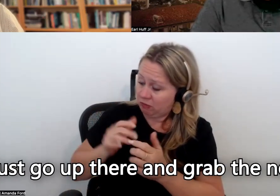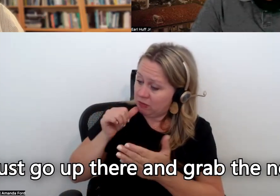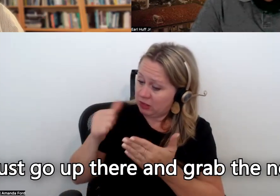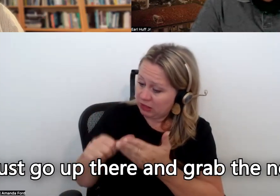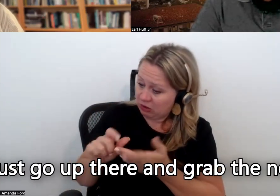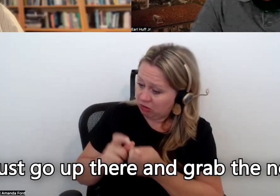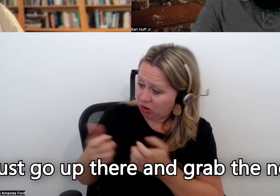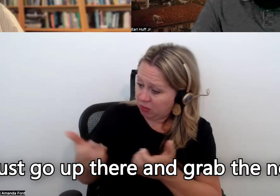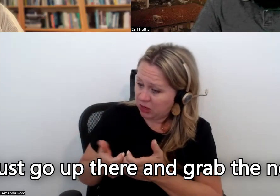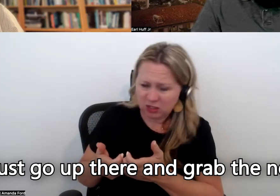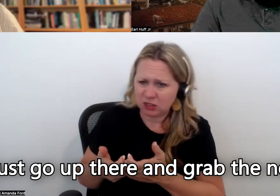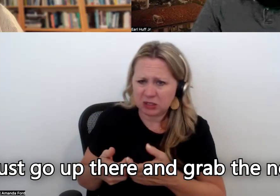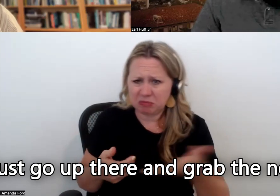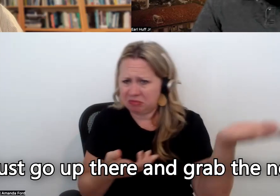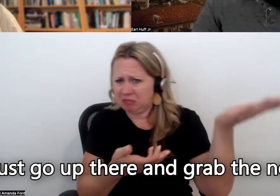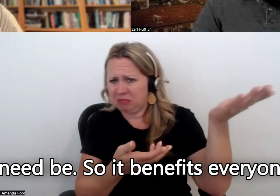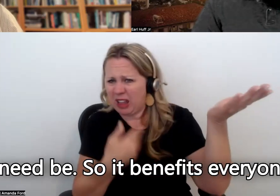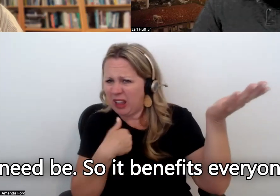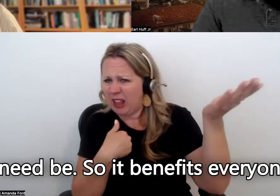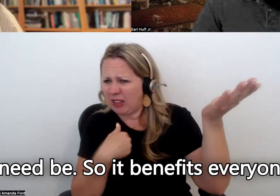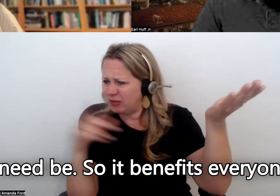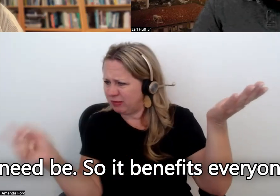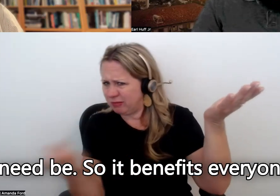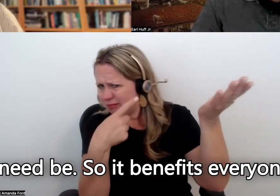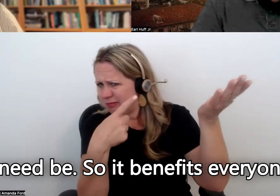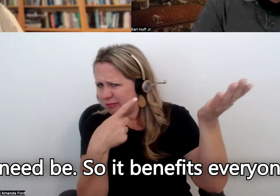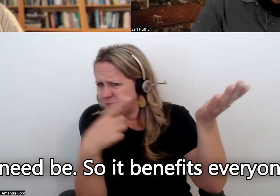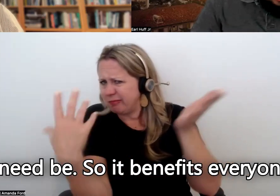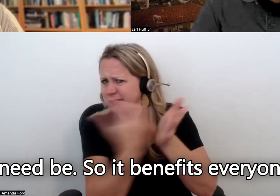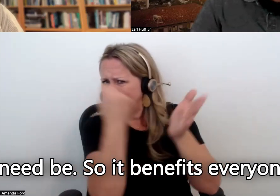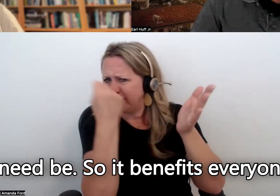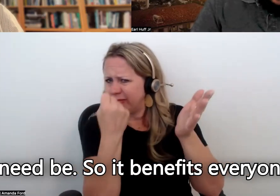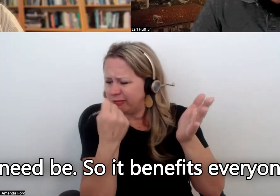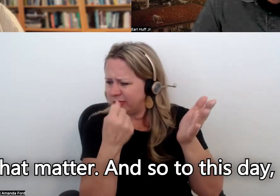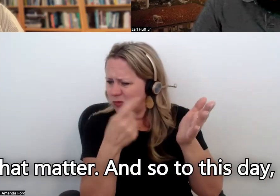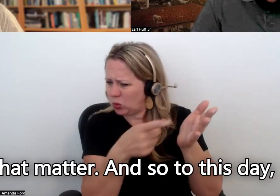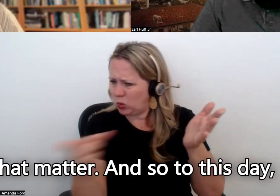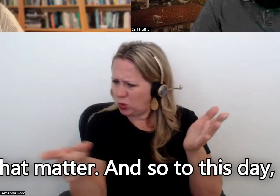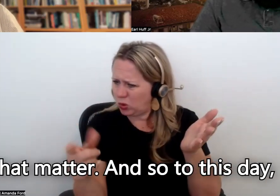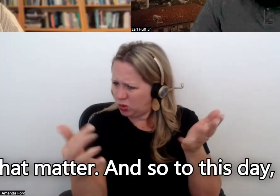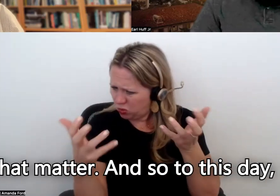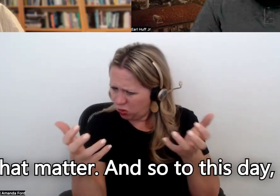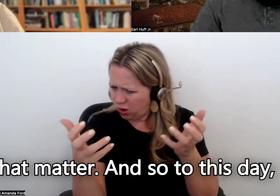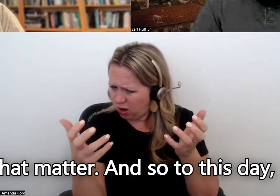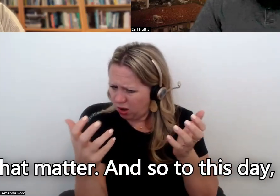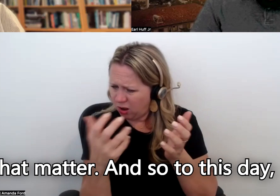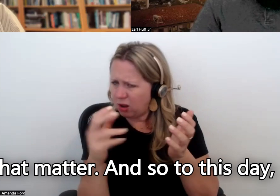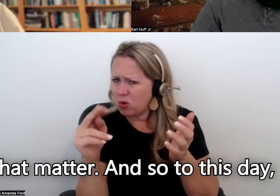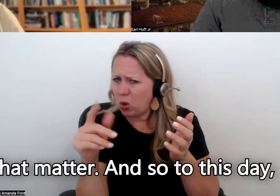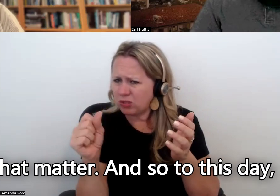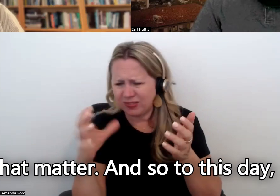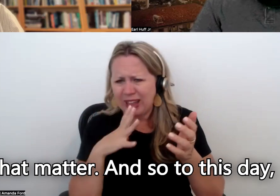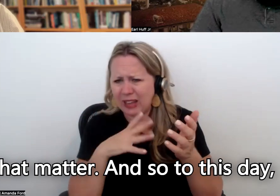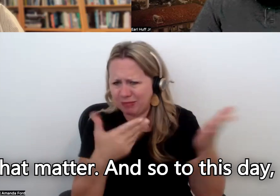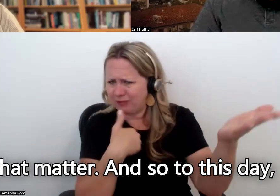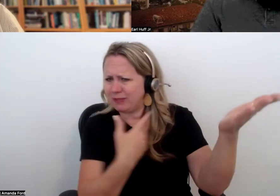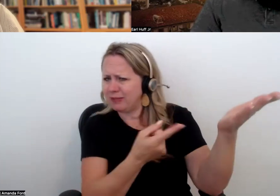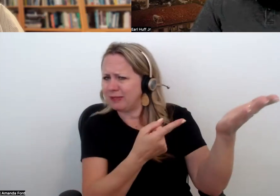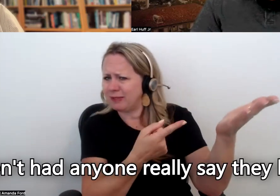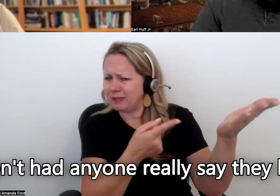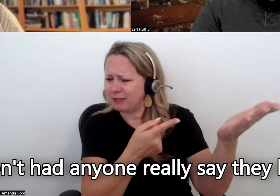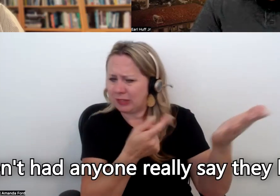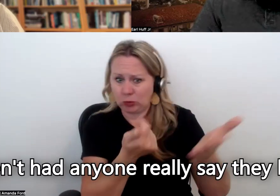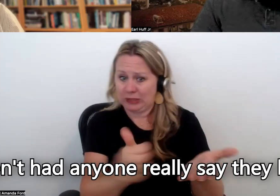also just go up there and grab the notes when need be. So it benefits everyone for that matter. And so to this